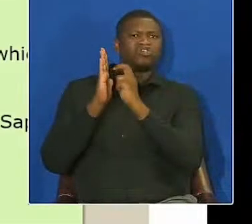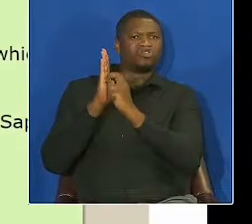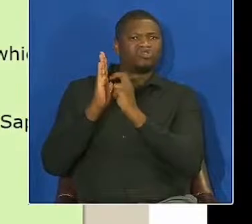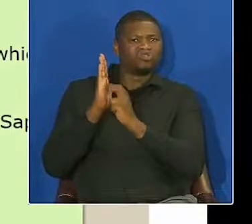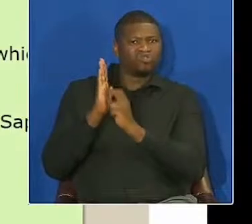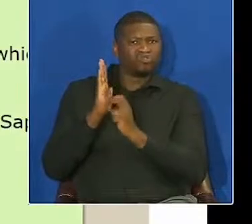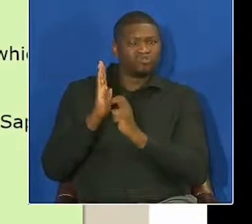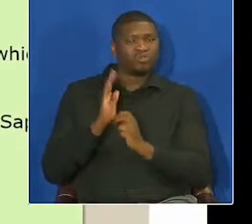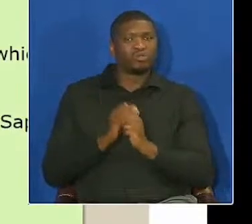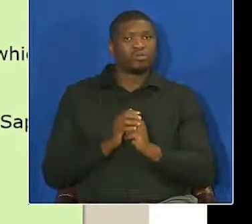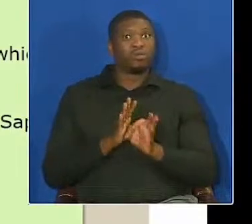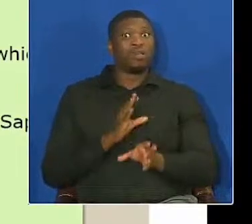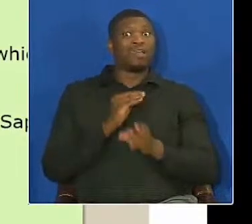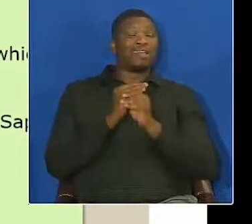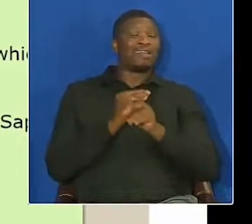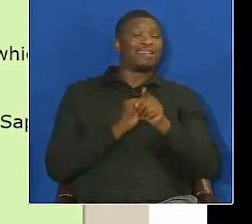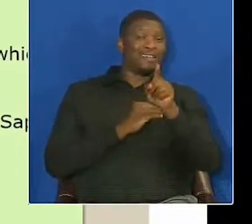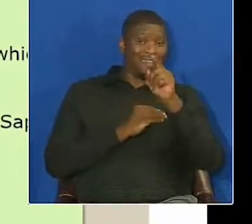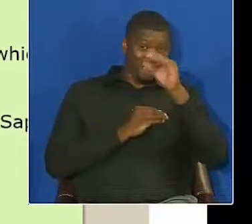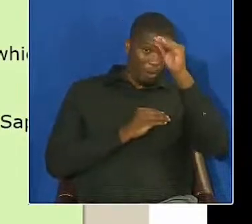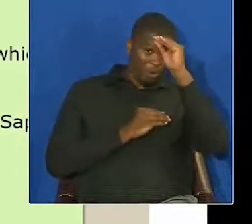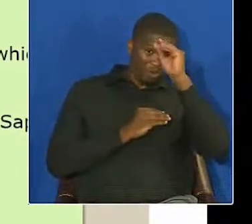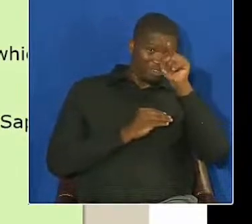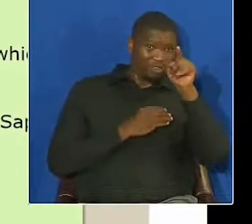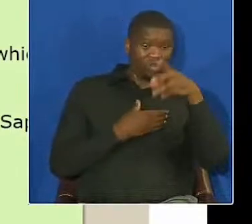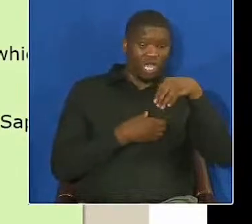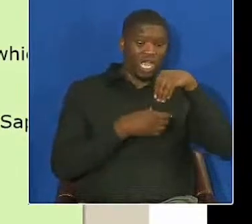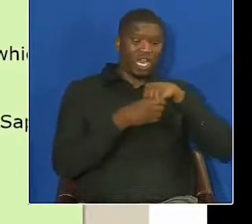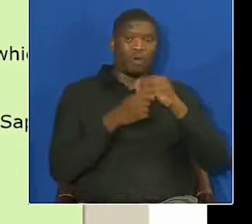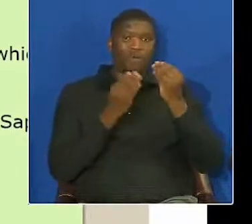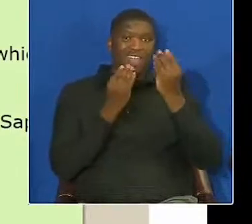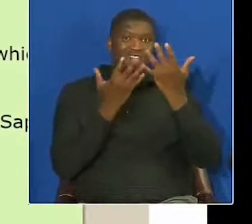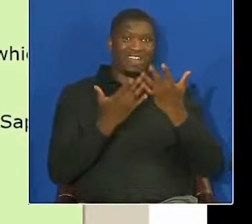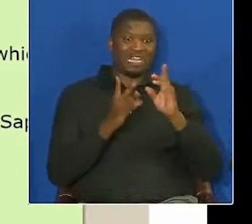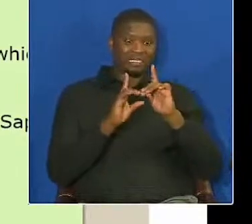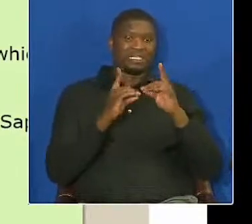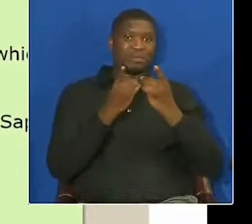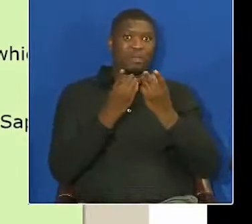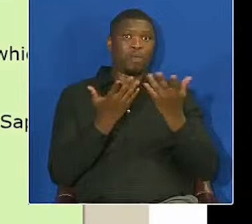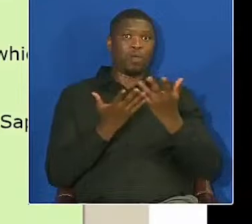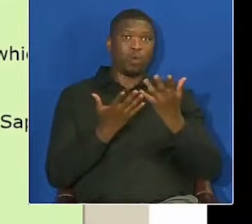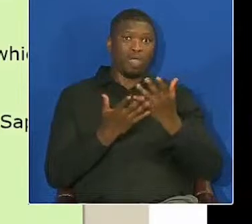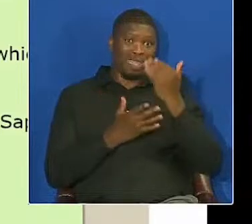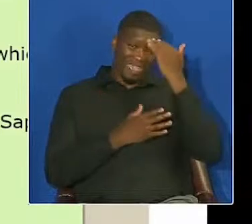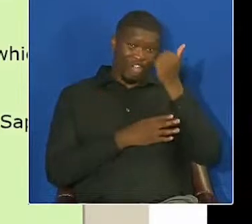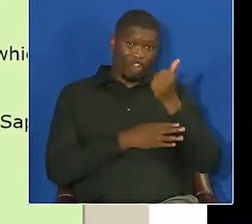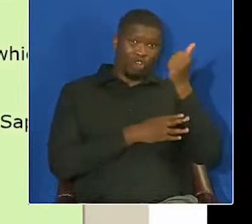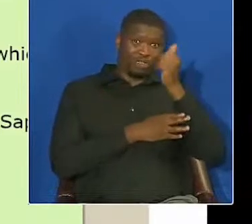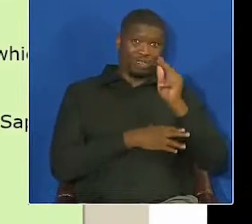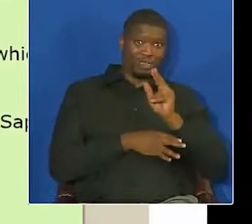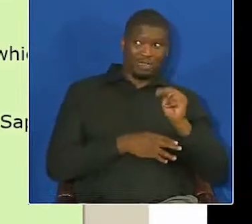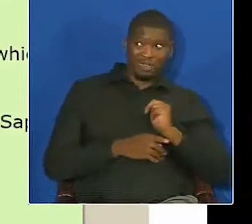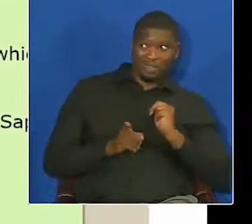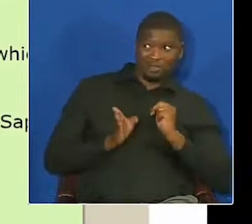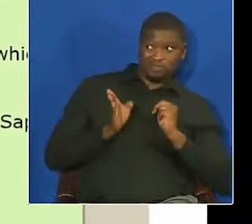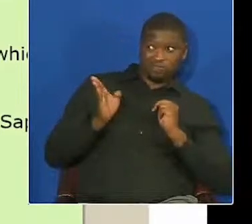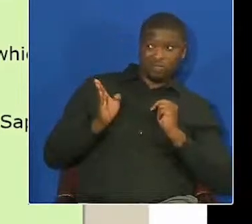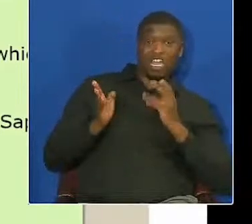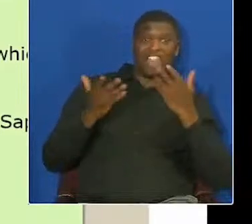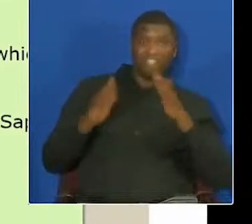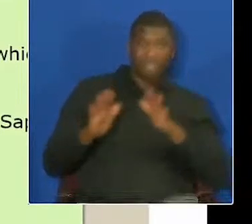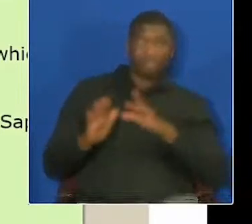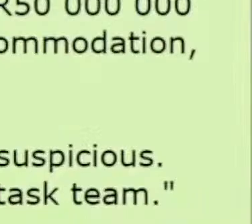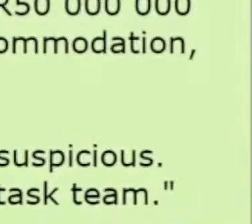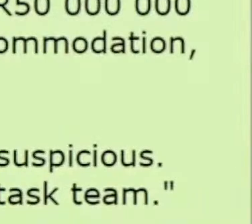a police brigadier in finance department at the police headquarters in KZN, who asked not to